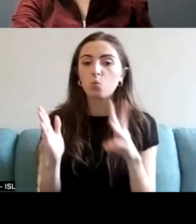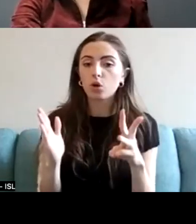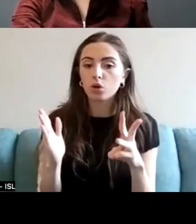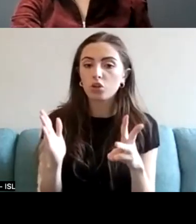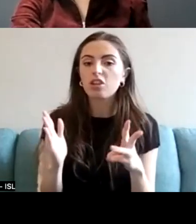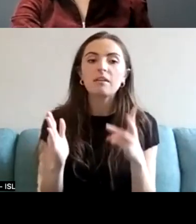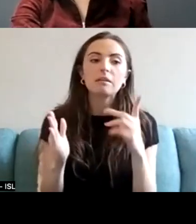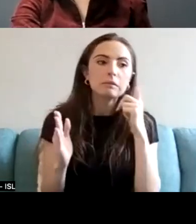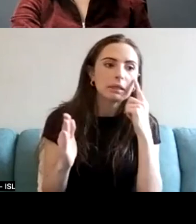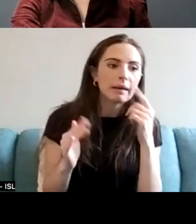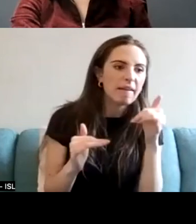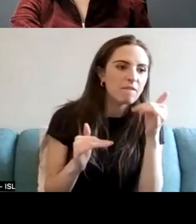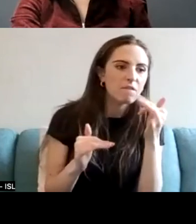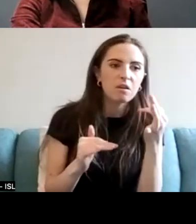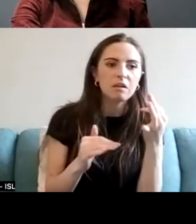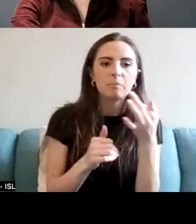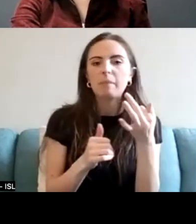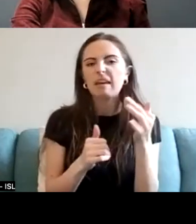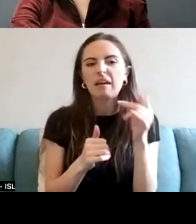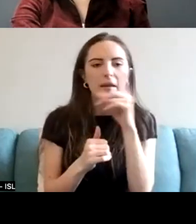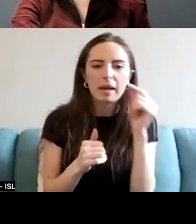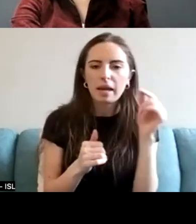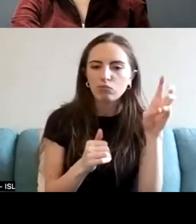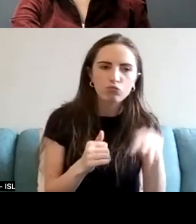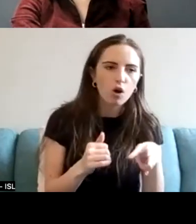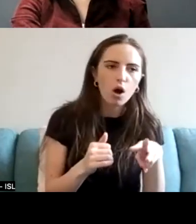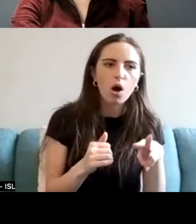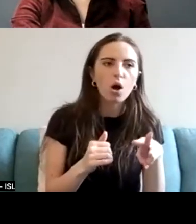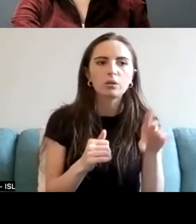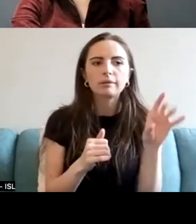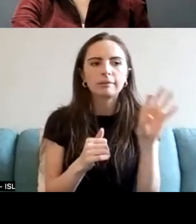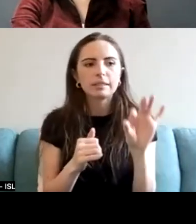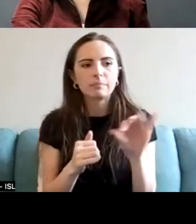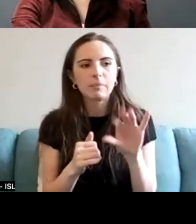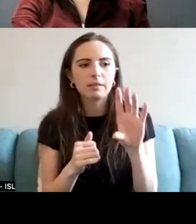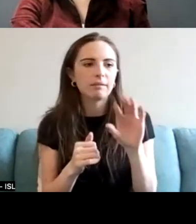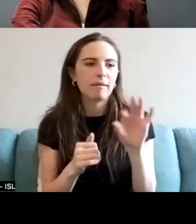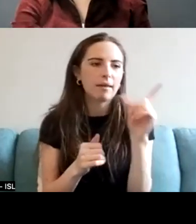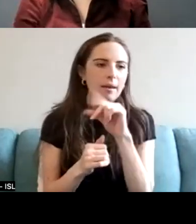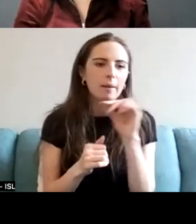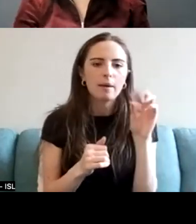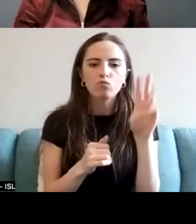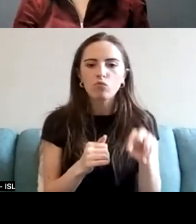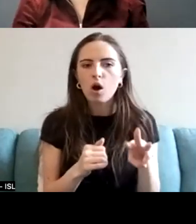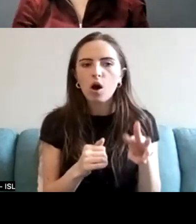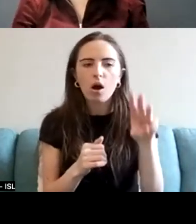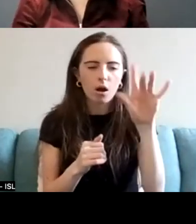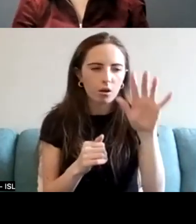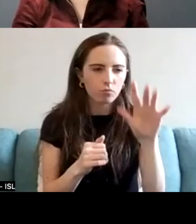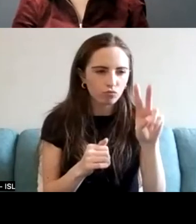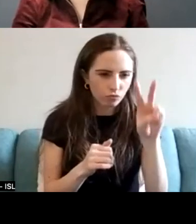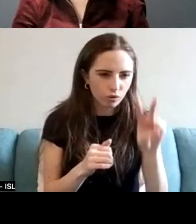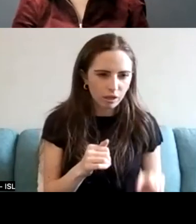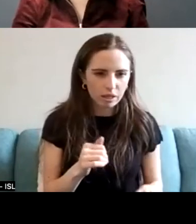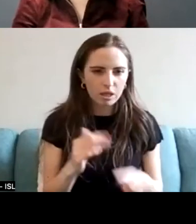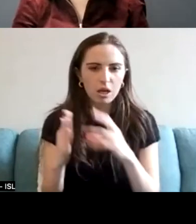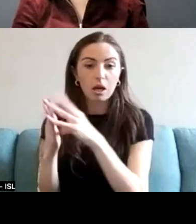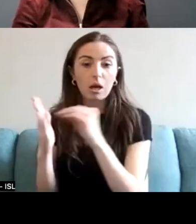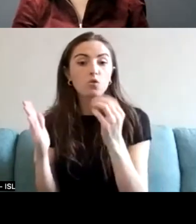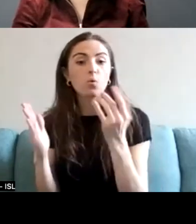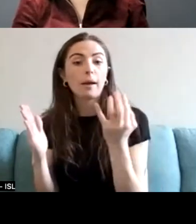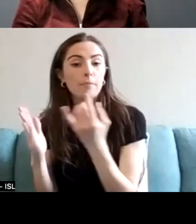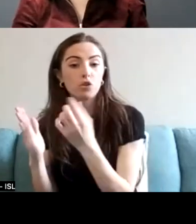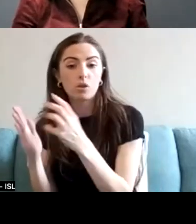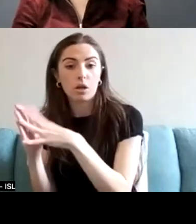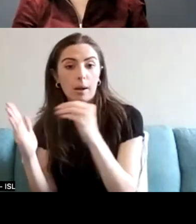name maybe didn't come up correctly, maybe they misspelled David's name, that I can correct that within the captioning, and then you can put it